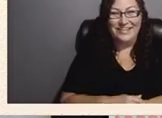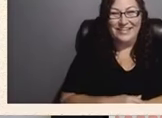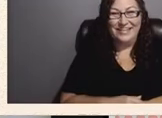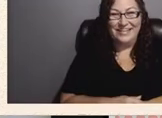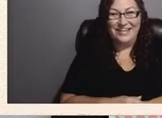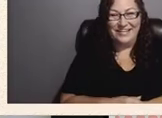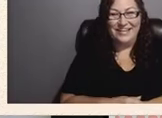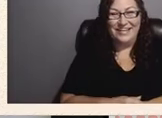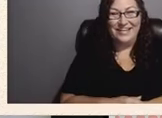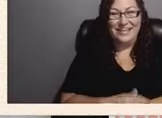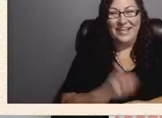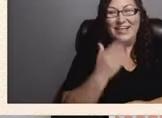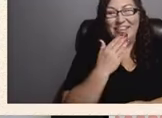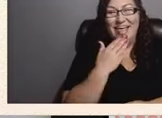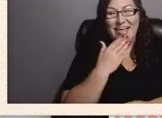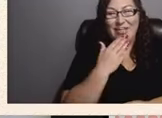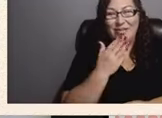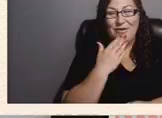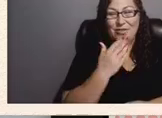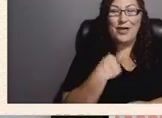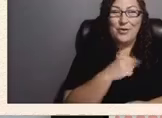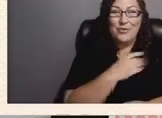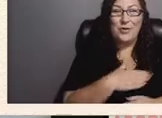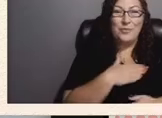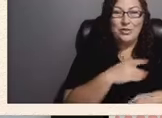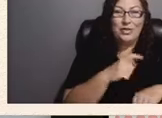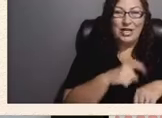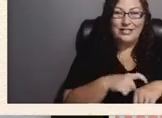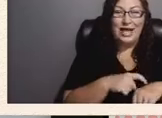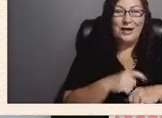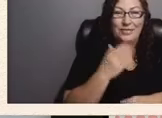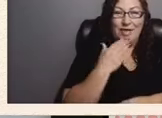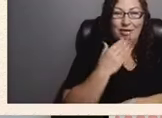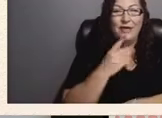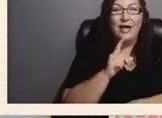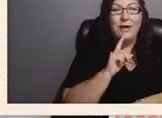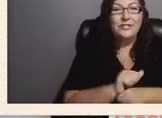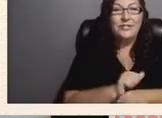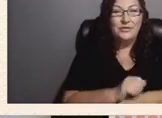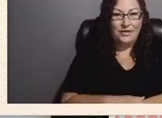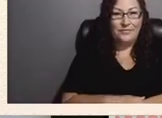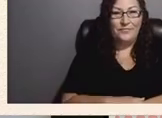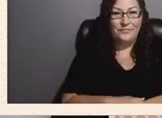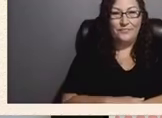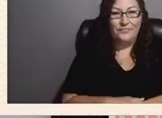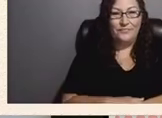Thank you, guys. We appreciate your time. And Thank you. God bless you all. Thank you.